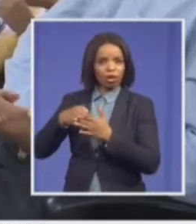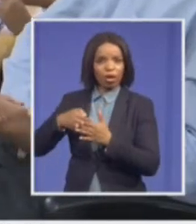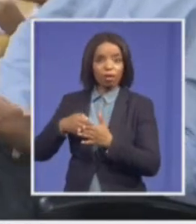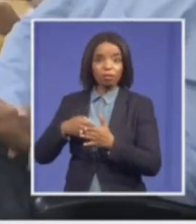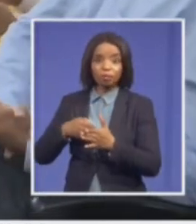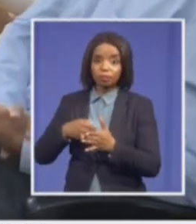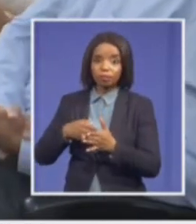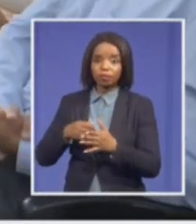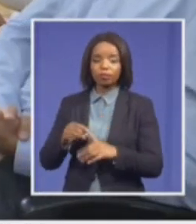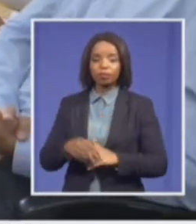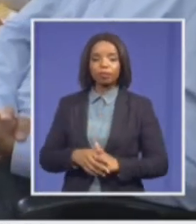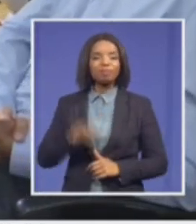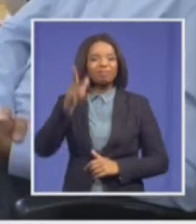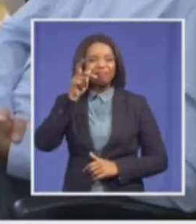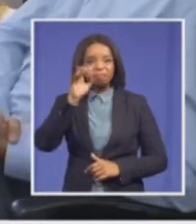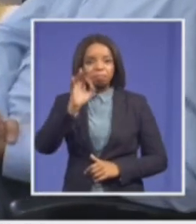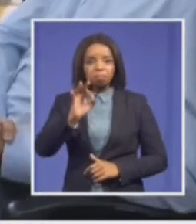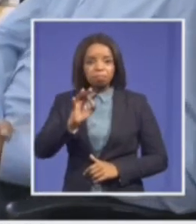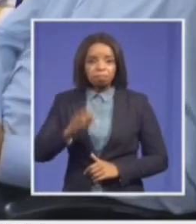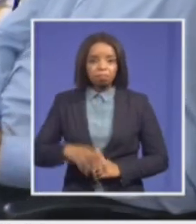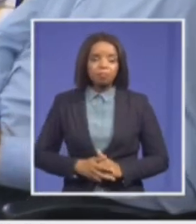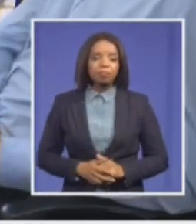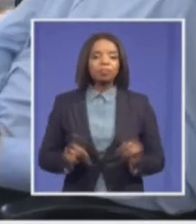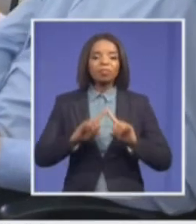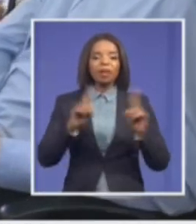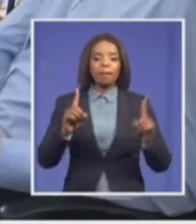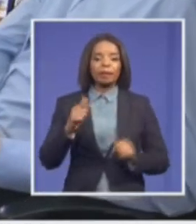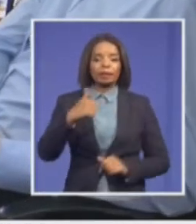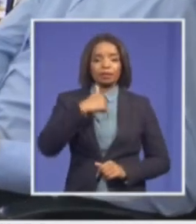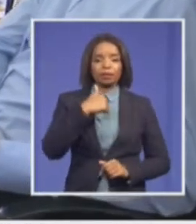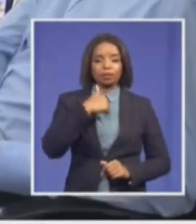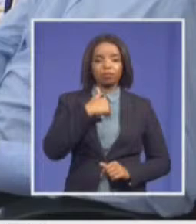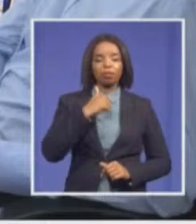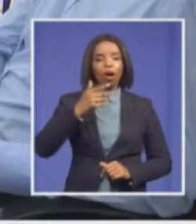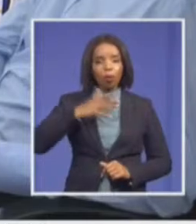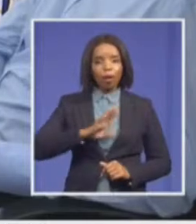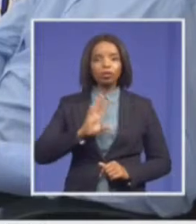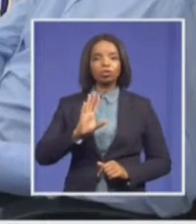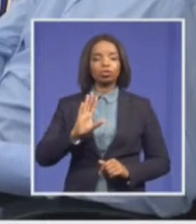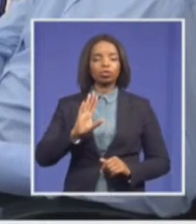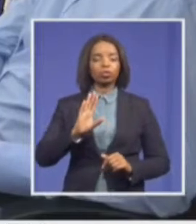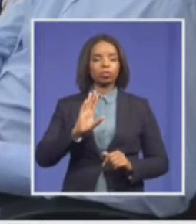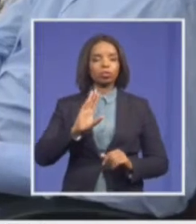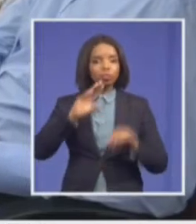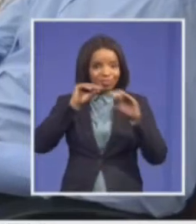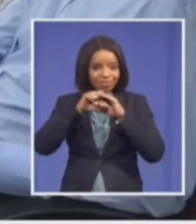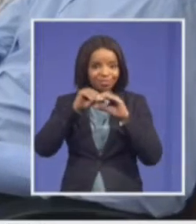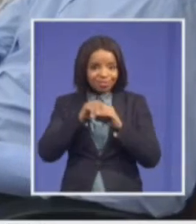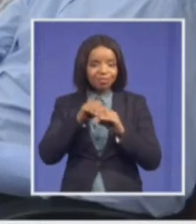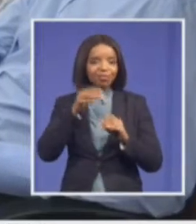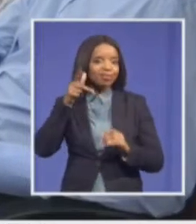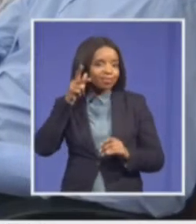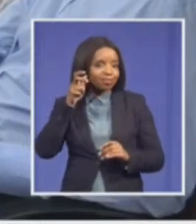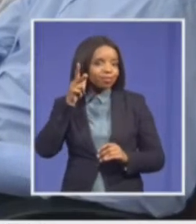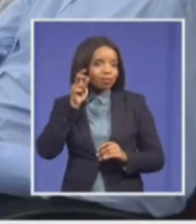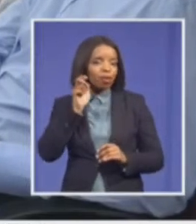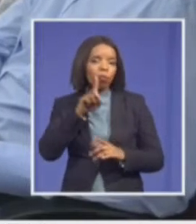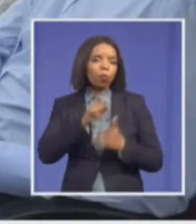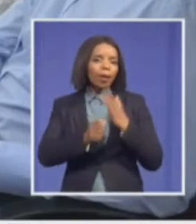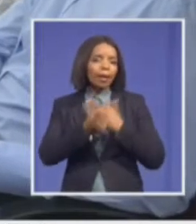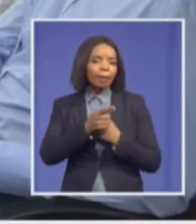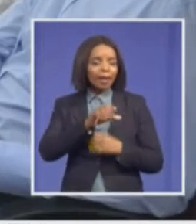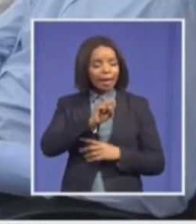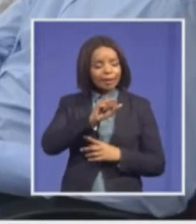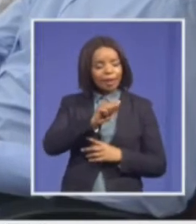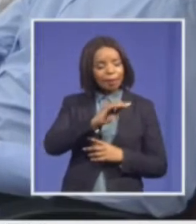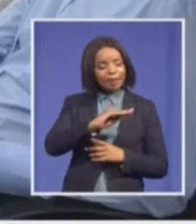Commission so much. I just wanted to give context to the discussions between yourselves at the SABC that followed. You then,